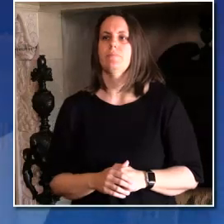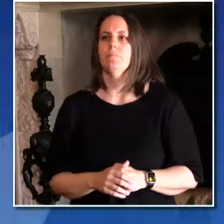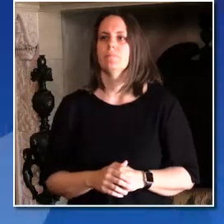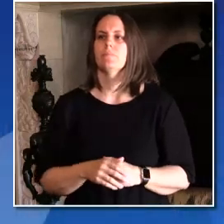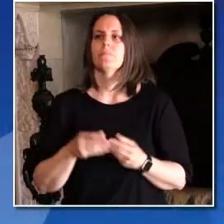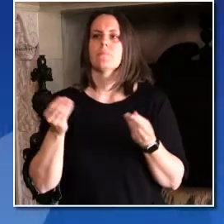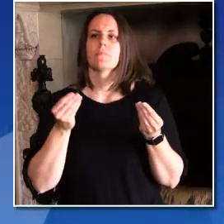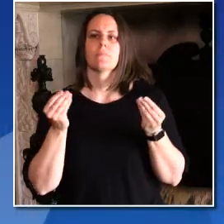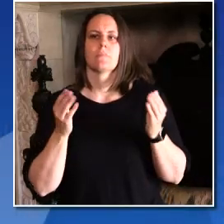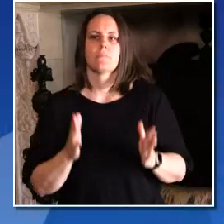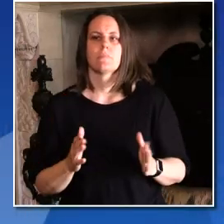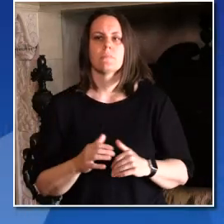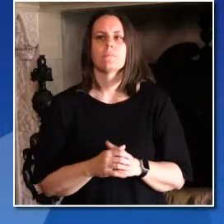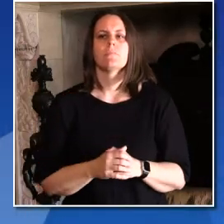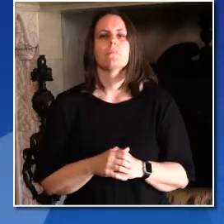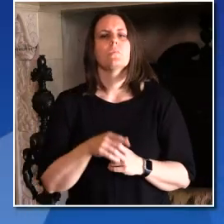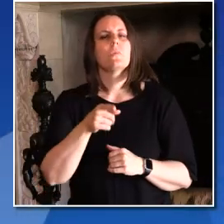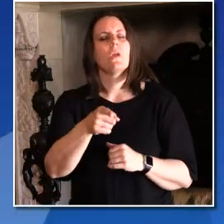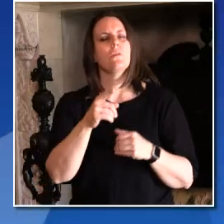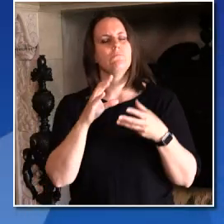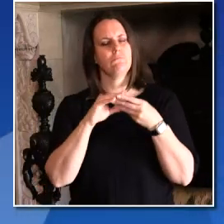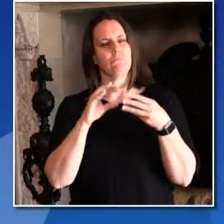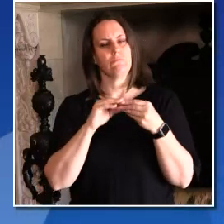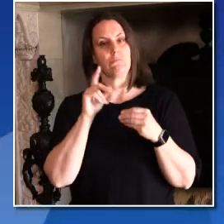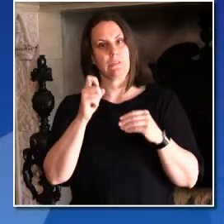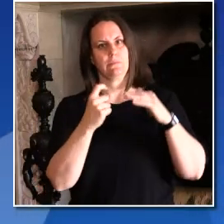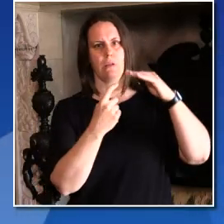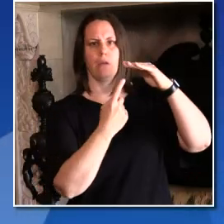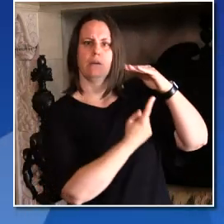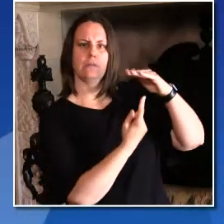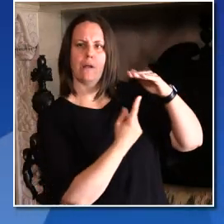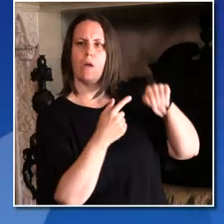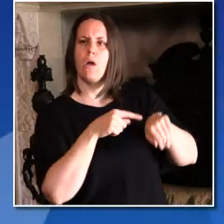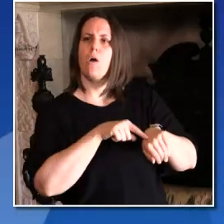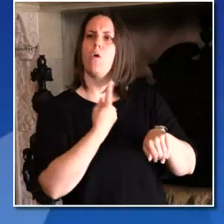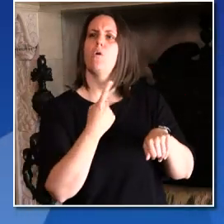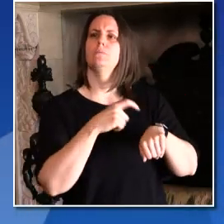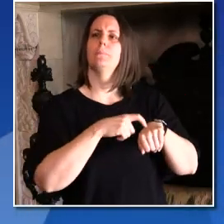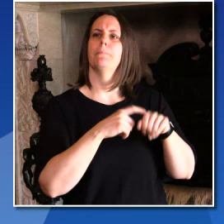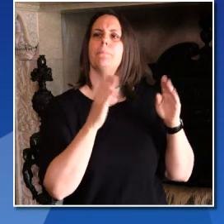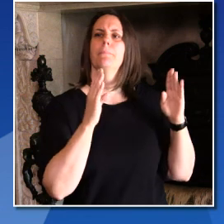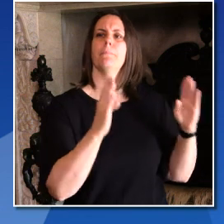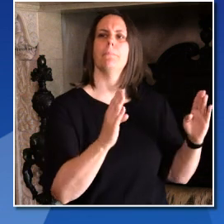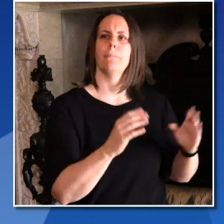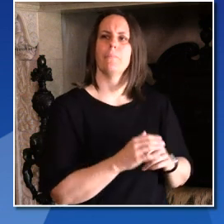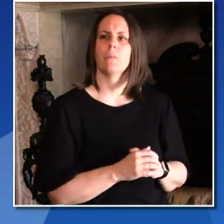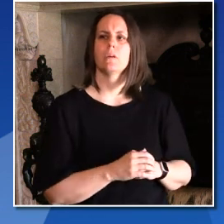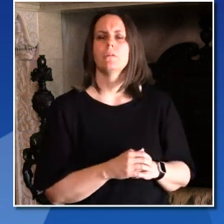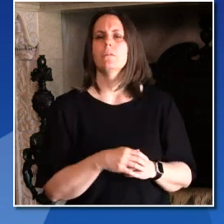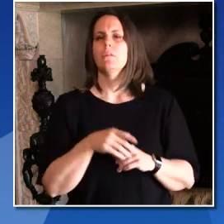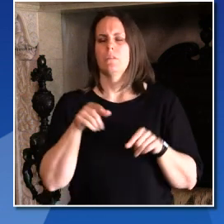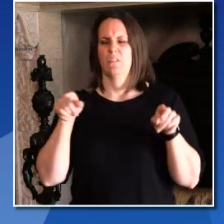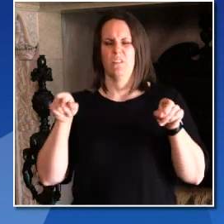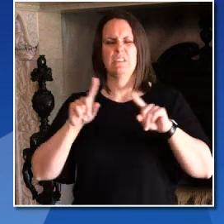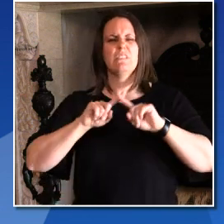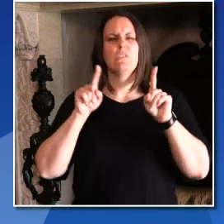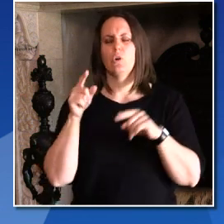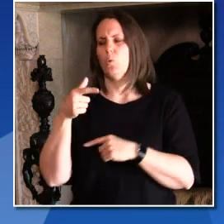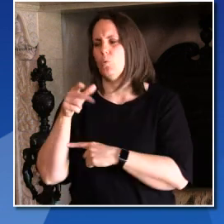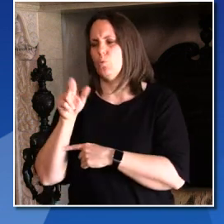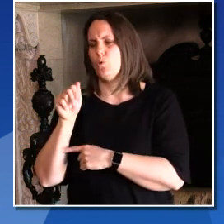before and it diverges from the topic a little bit, but can we talk about quarantine and isolation and what folks want to do in some of